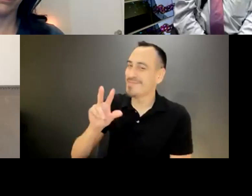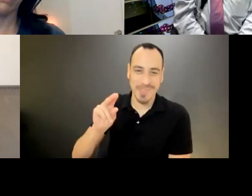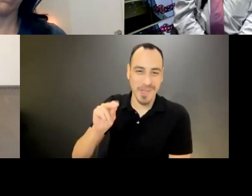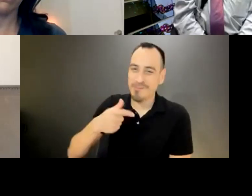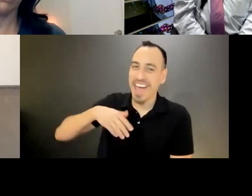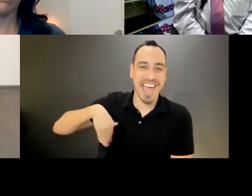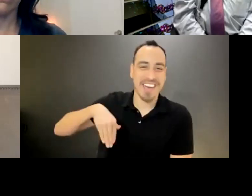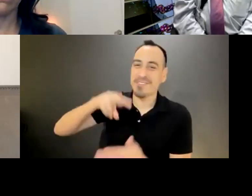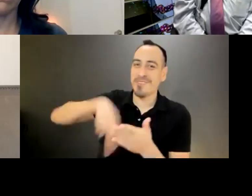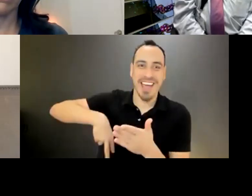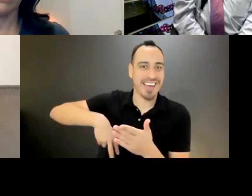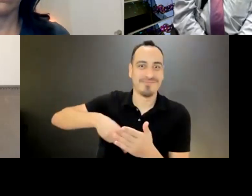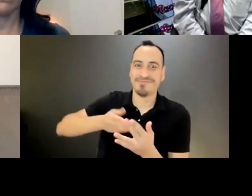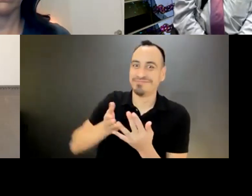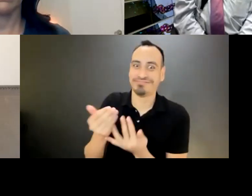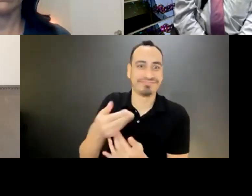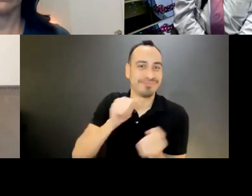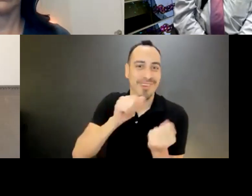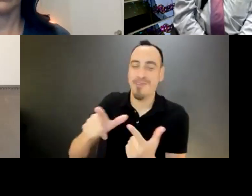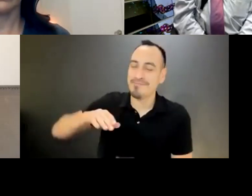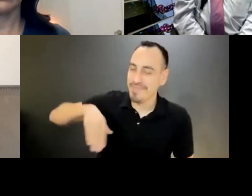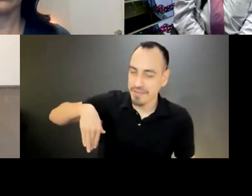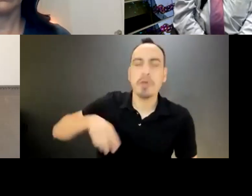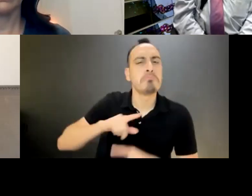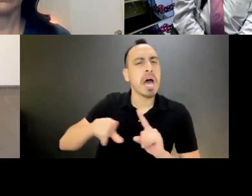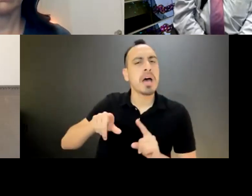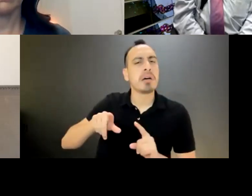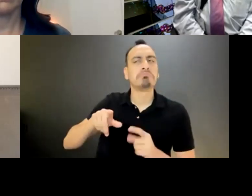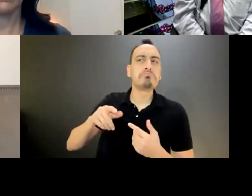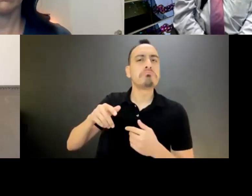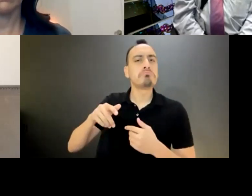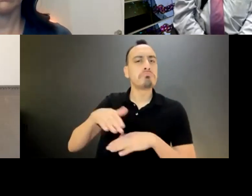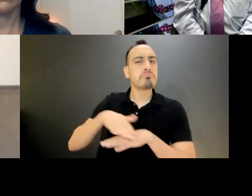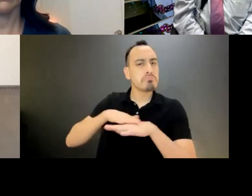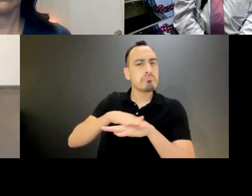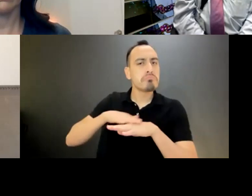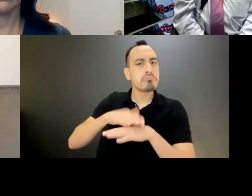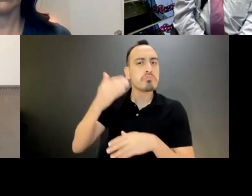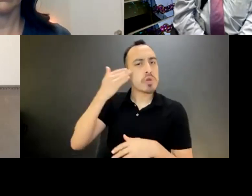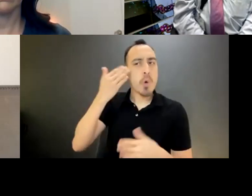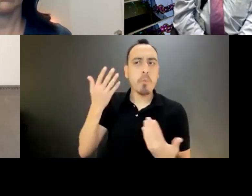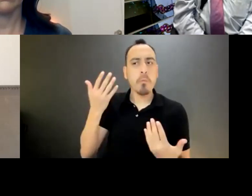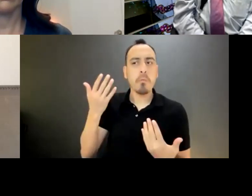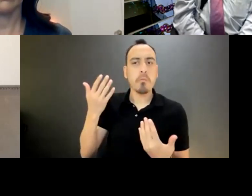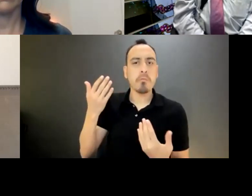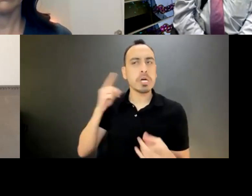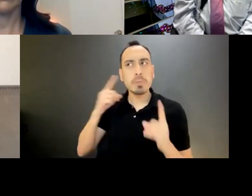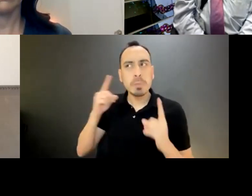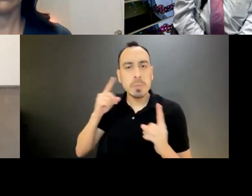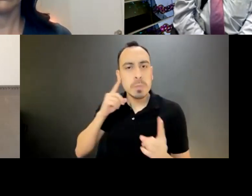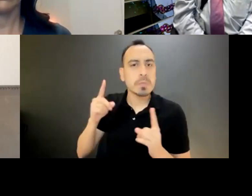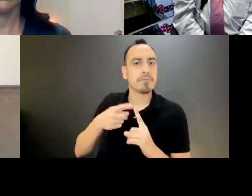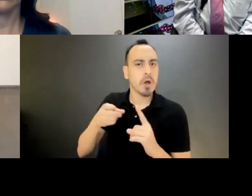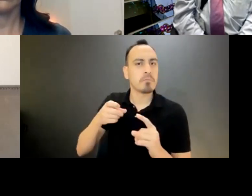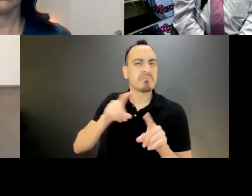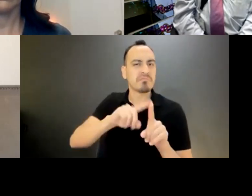Though I think what we know in general from the reports that we've heard is that there is